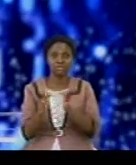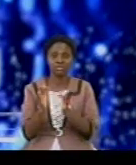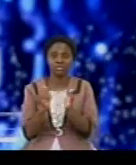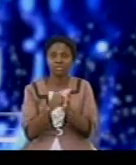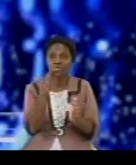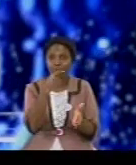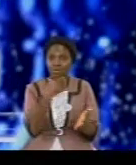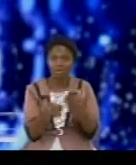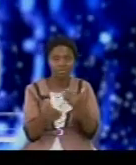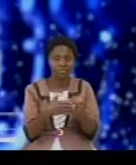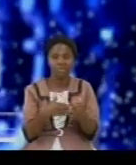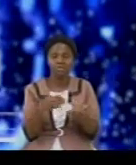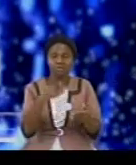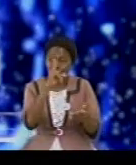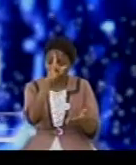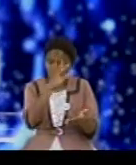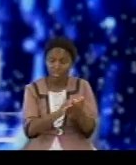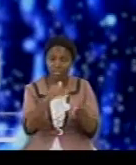gospel, that